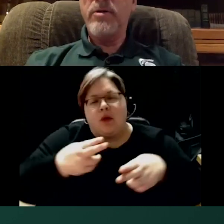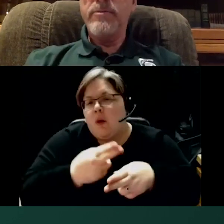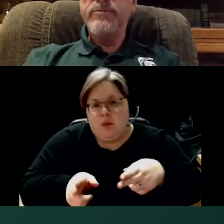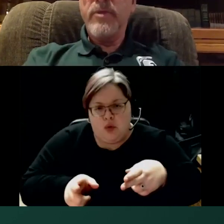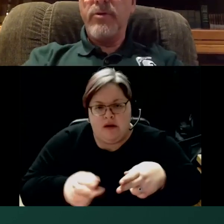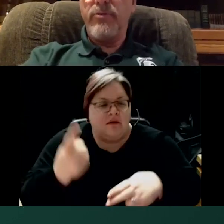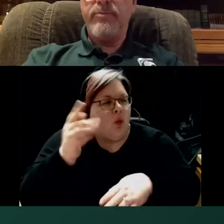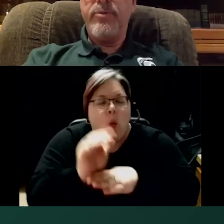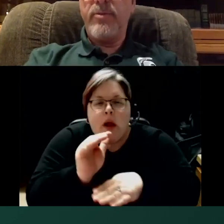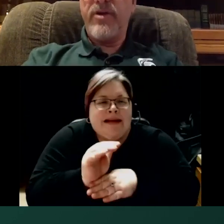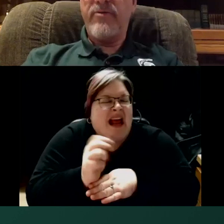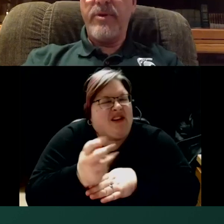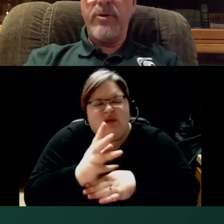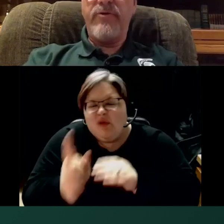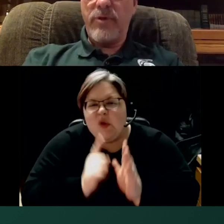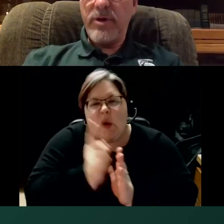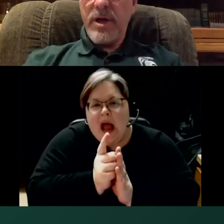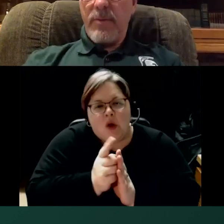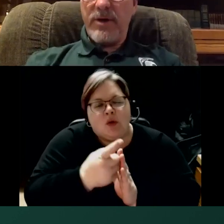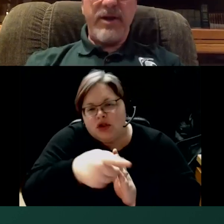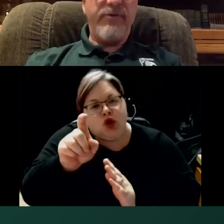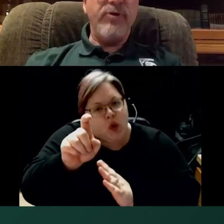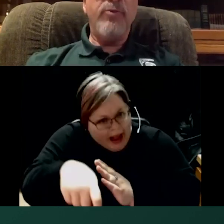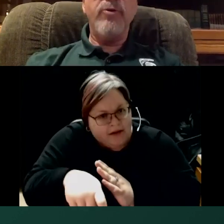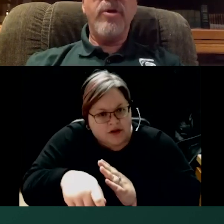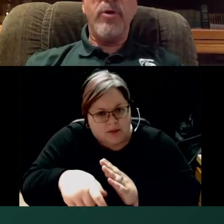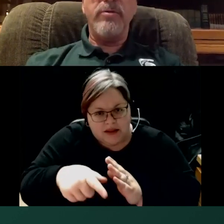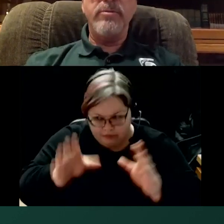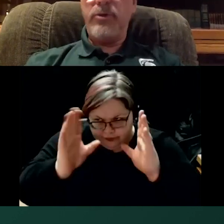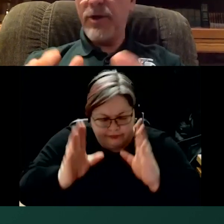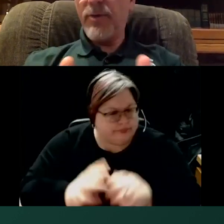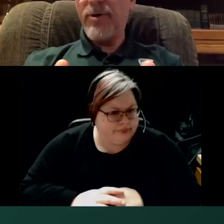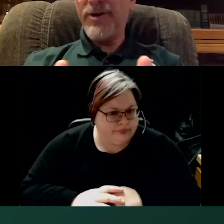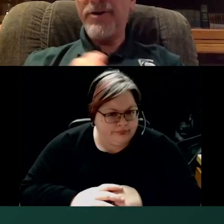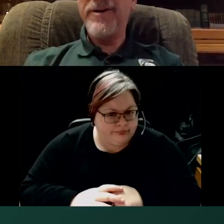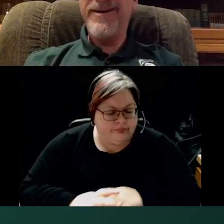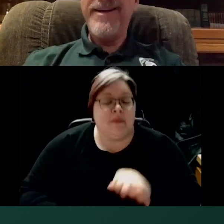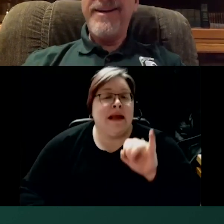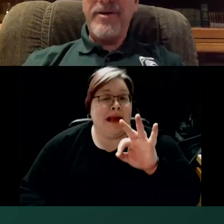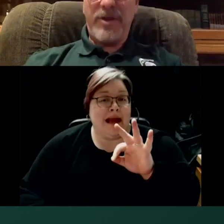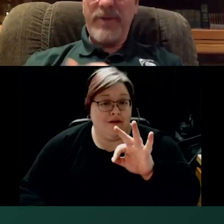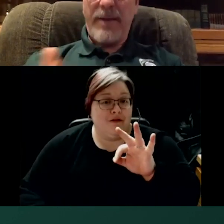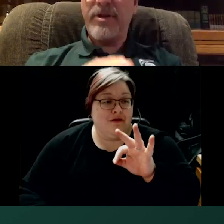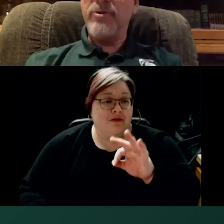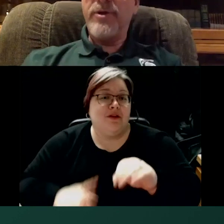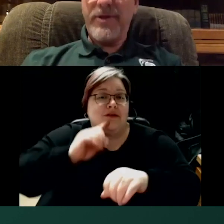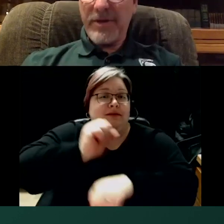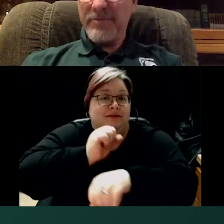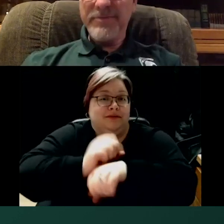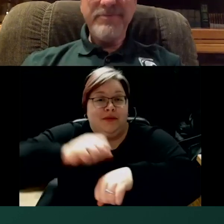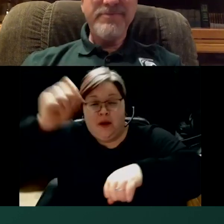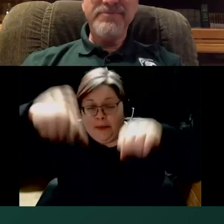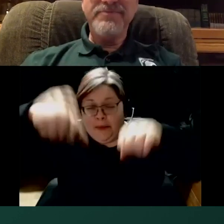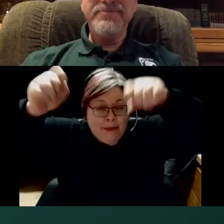hours. So you pretty much have to be looking for it. But if they do produce one, you'll hear about it here, assuming I'm still doing